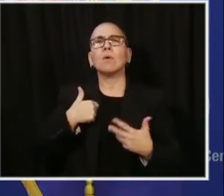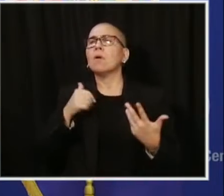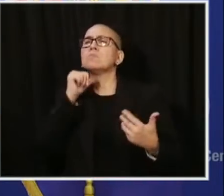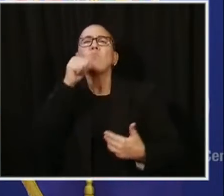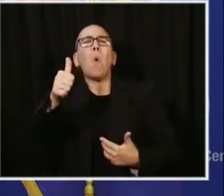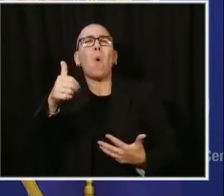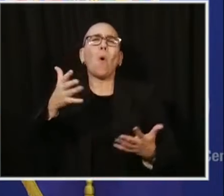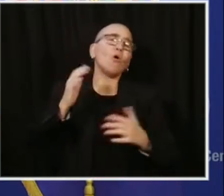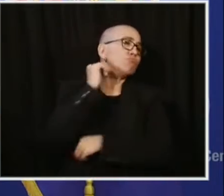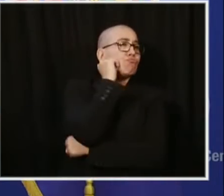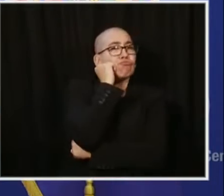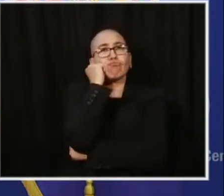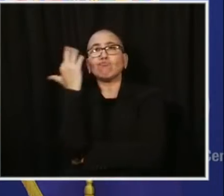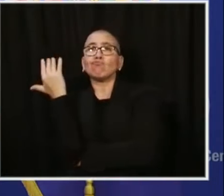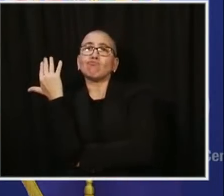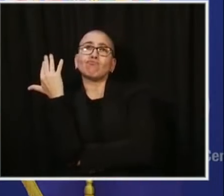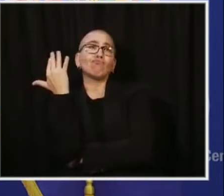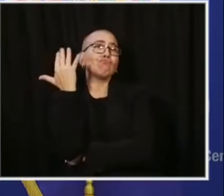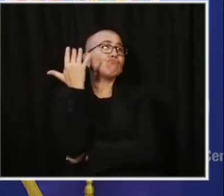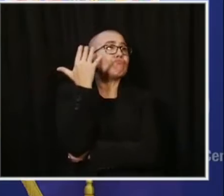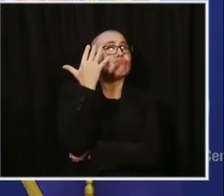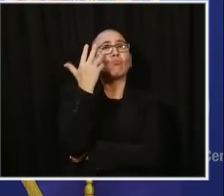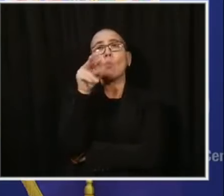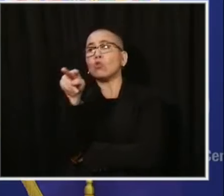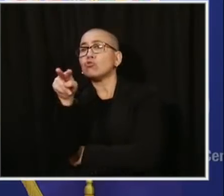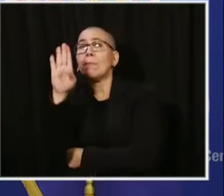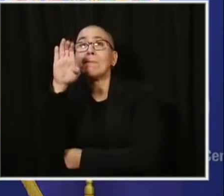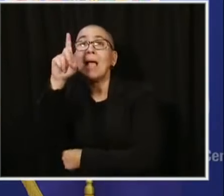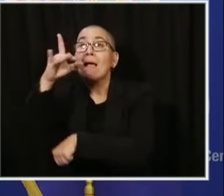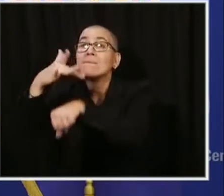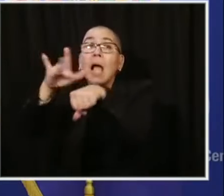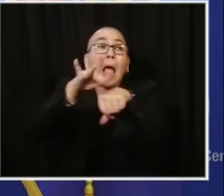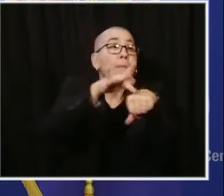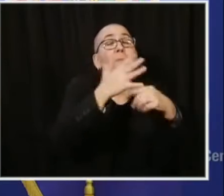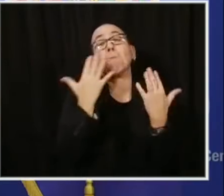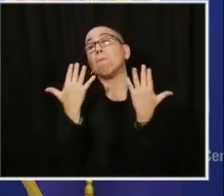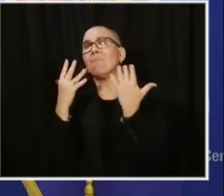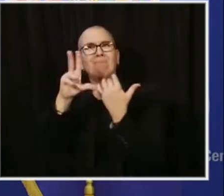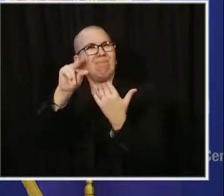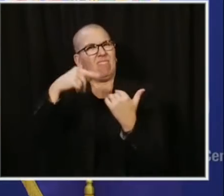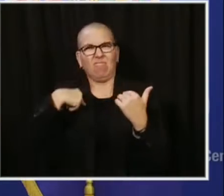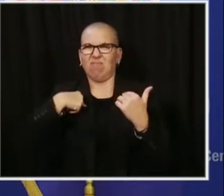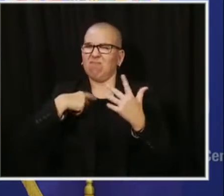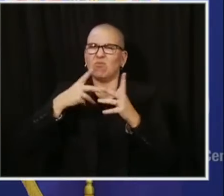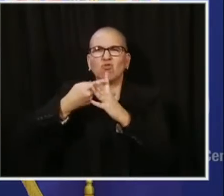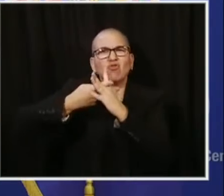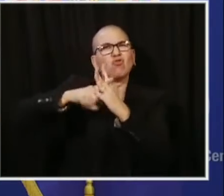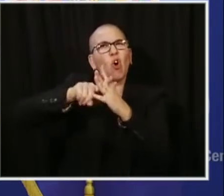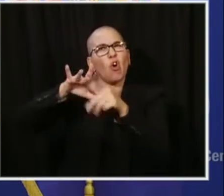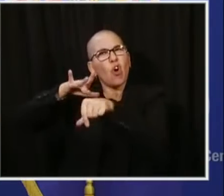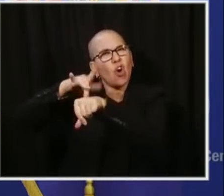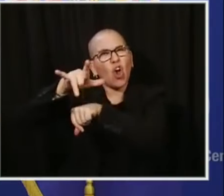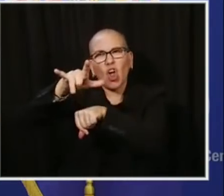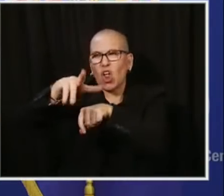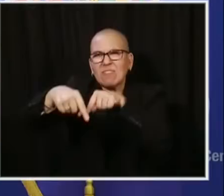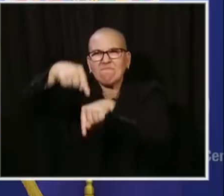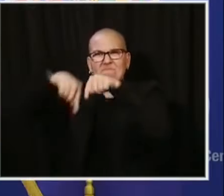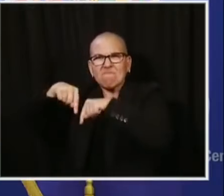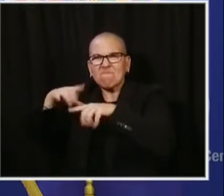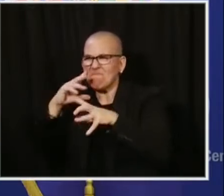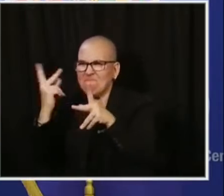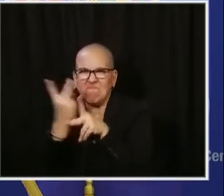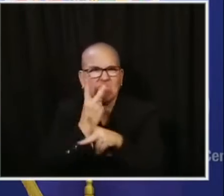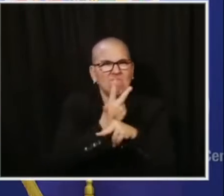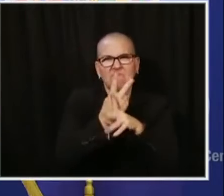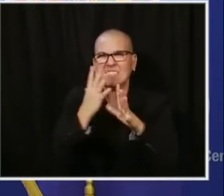very inefficient. And so we have mechanisms, we have systems in place, both individually and collectively, to manage that capacity. All of our systems